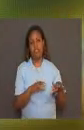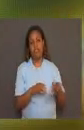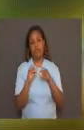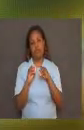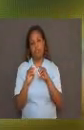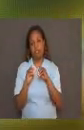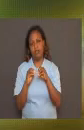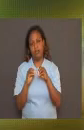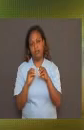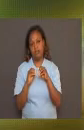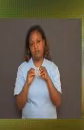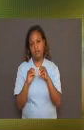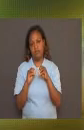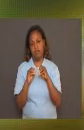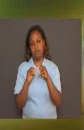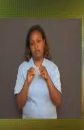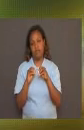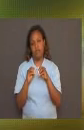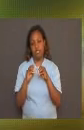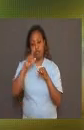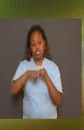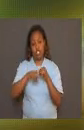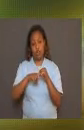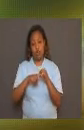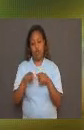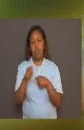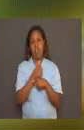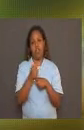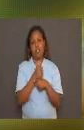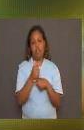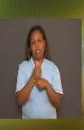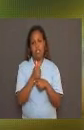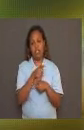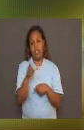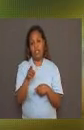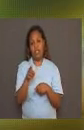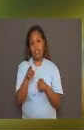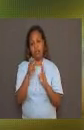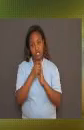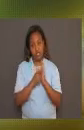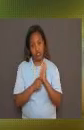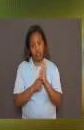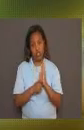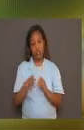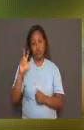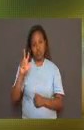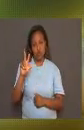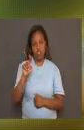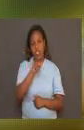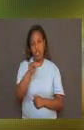Students, in the last activity, you wrote down 3 of